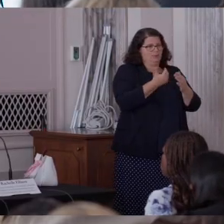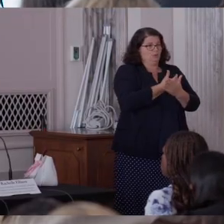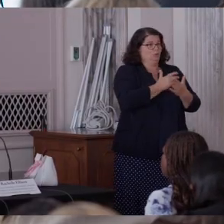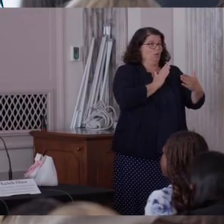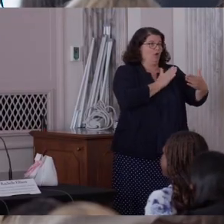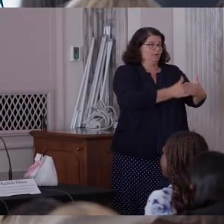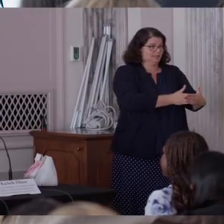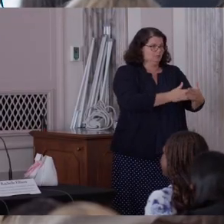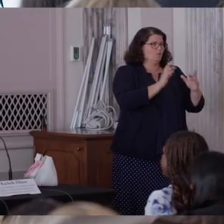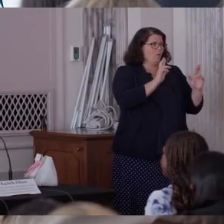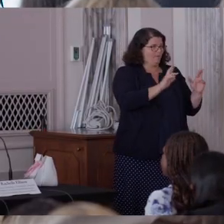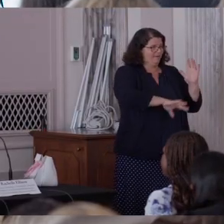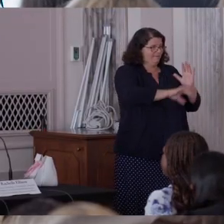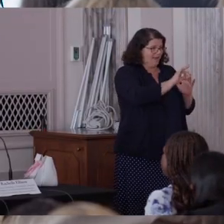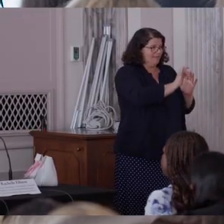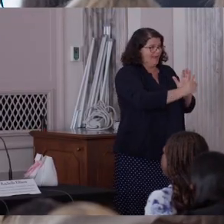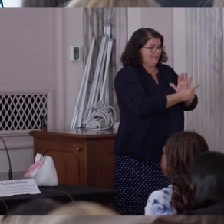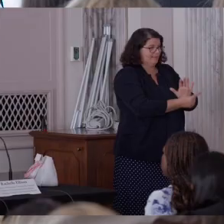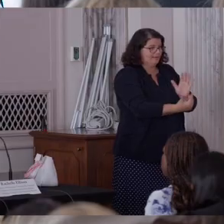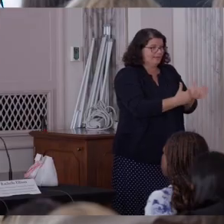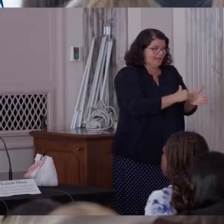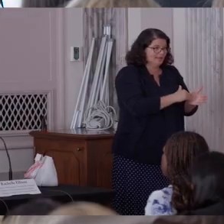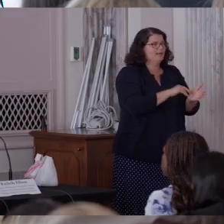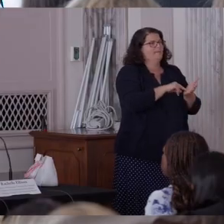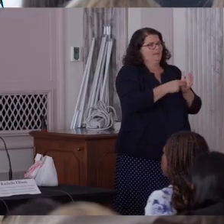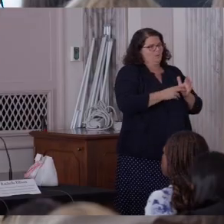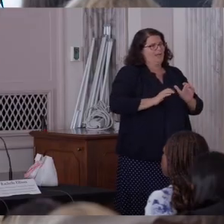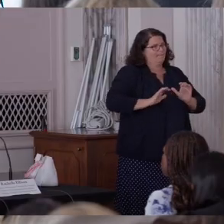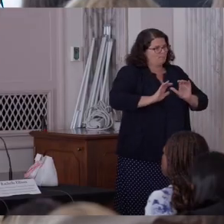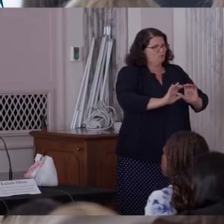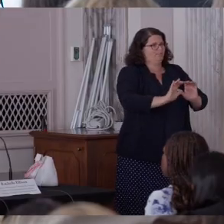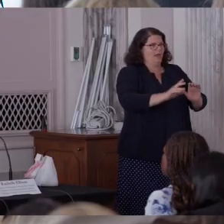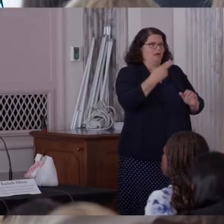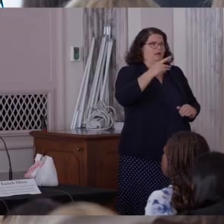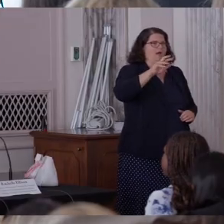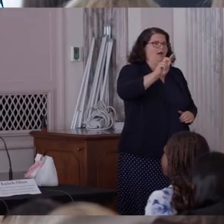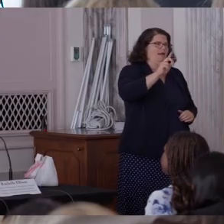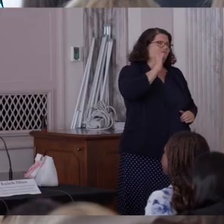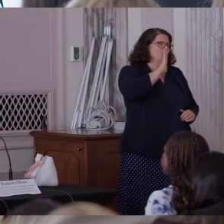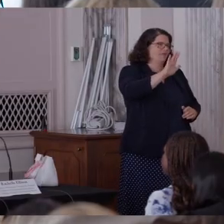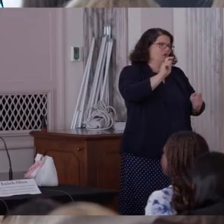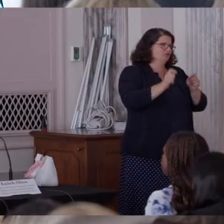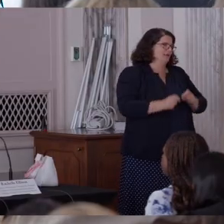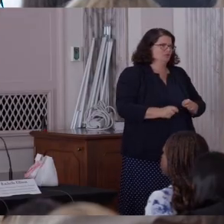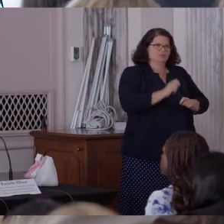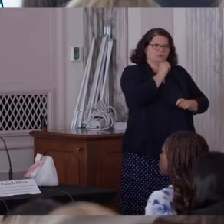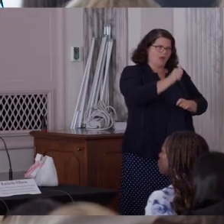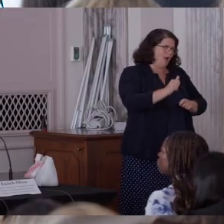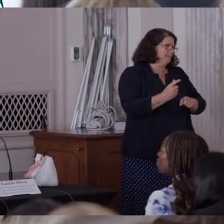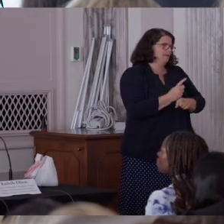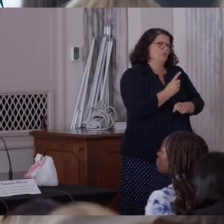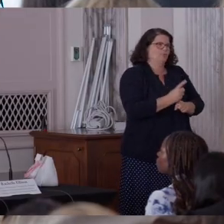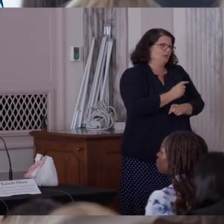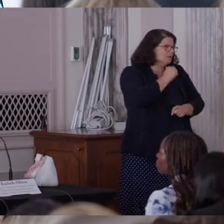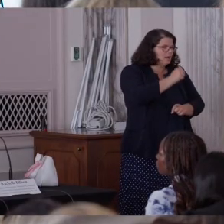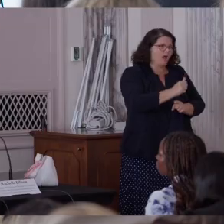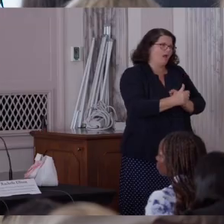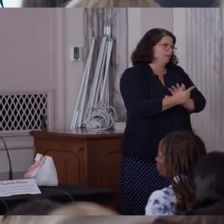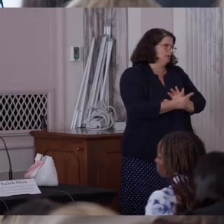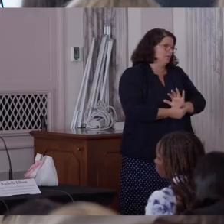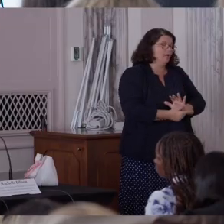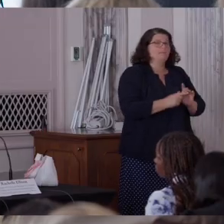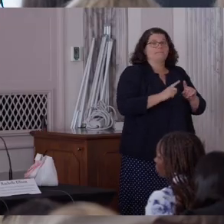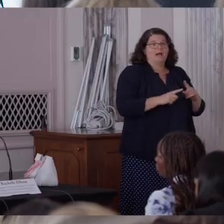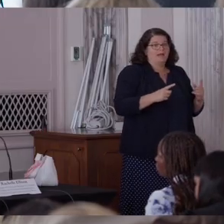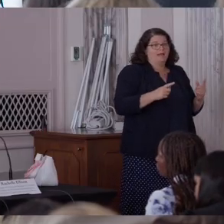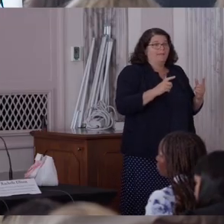in the same outcome, that there'll be a pushback on the illegal changes at HUD. But meanwhile, a lot of confusion in the